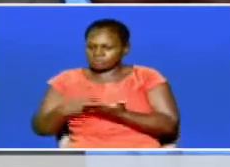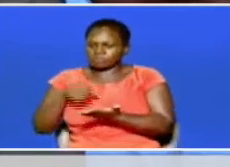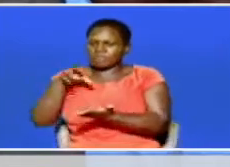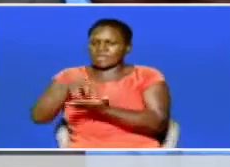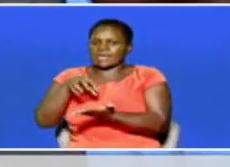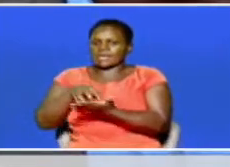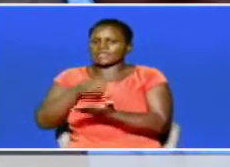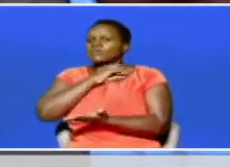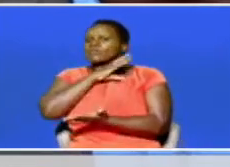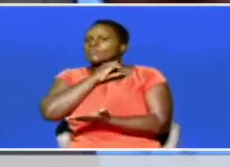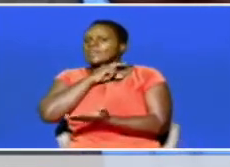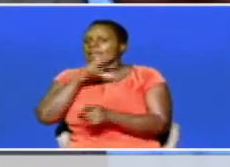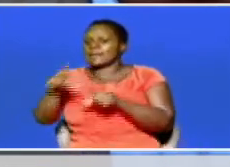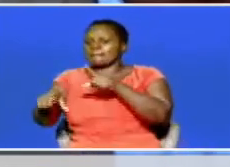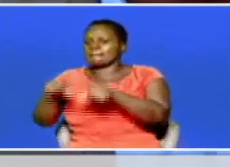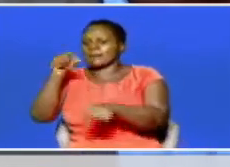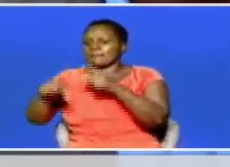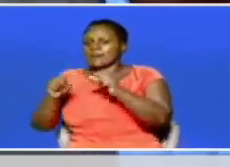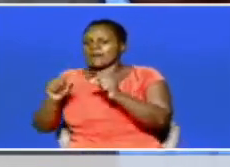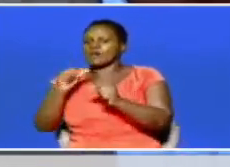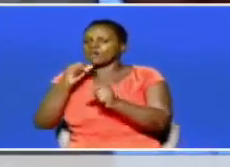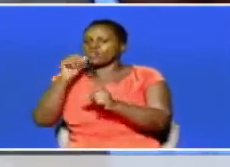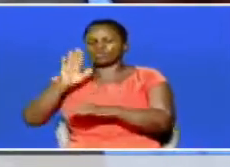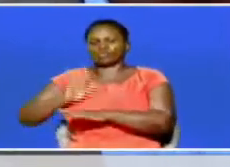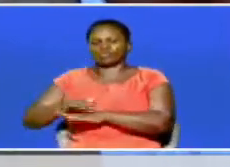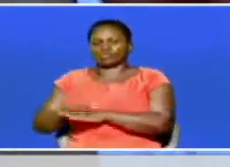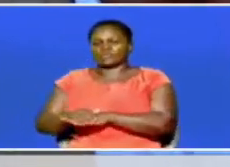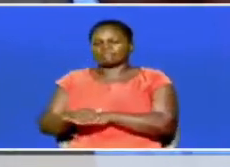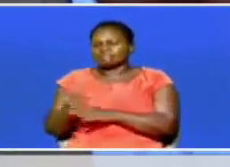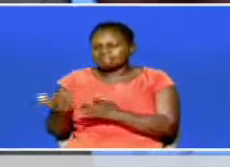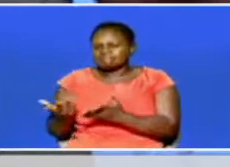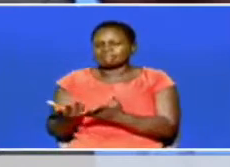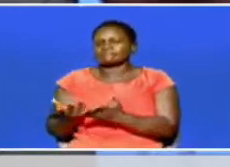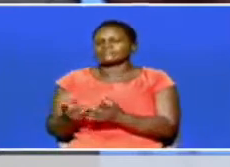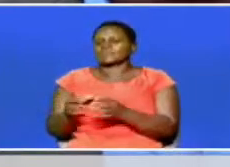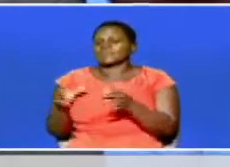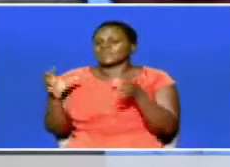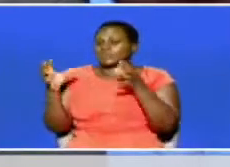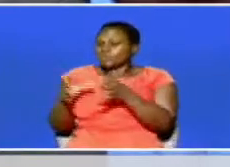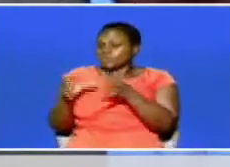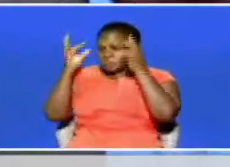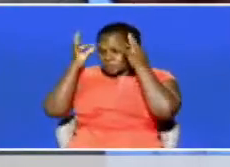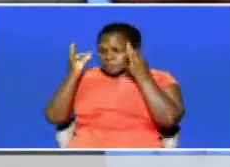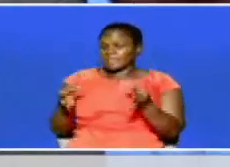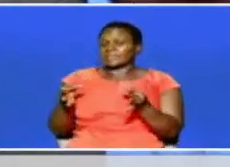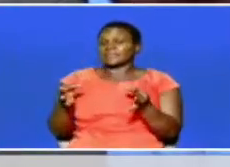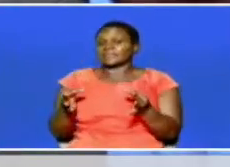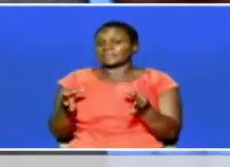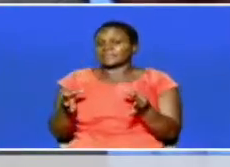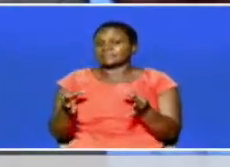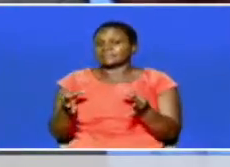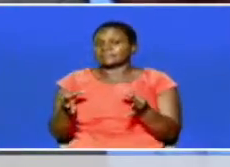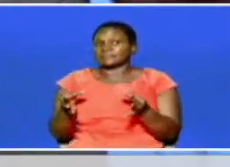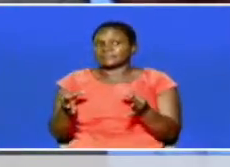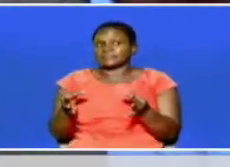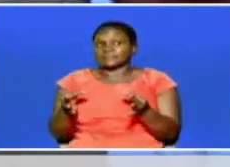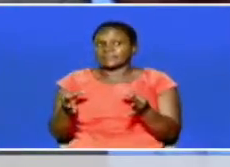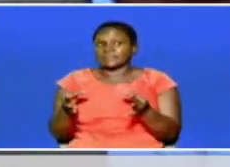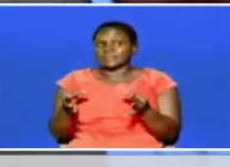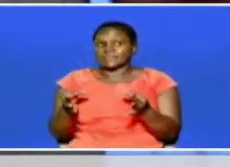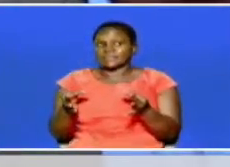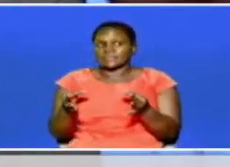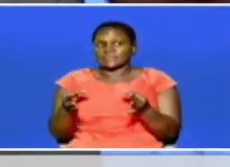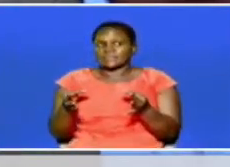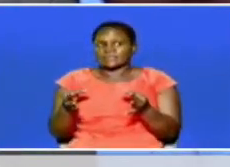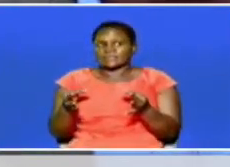complaining that the exercise was not done well. The tribunal made that decision, acknowledging that